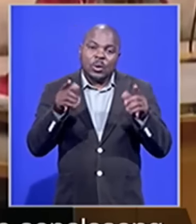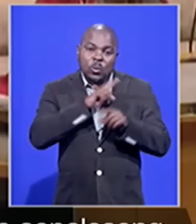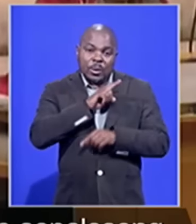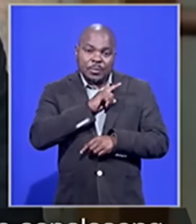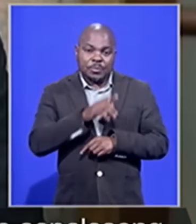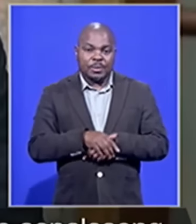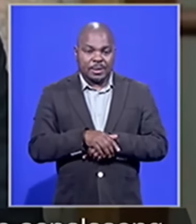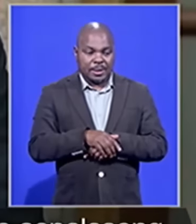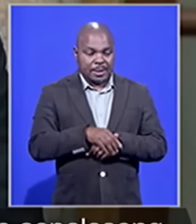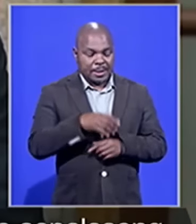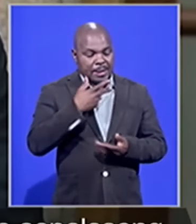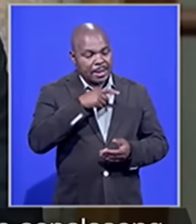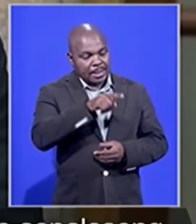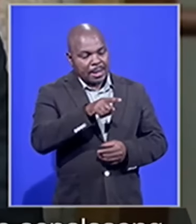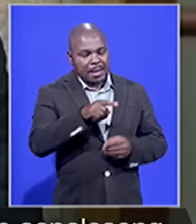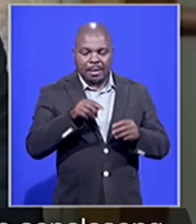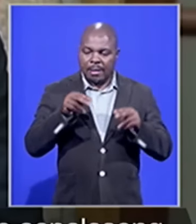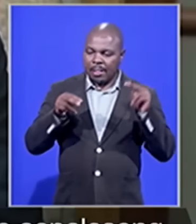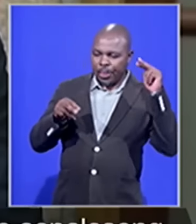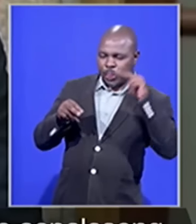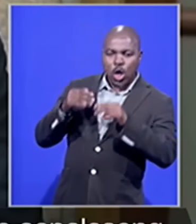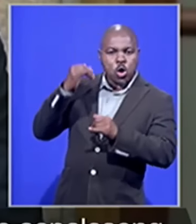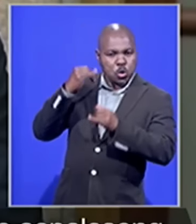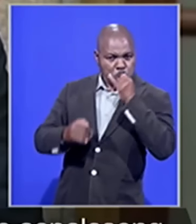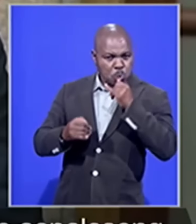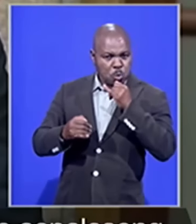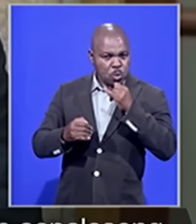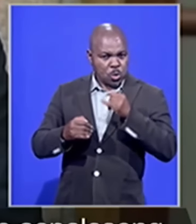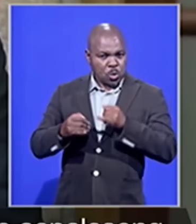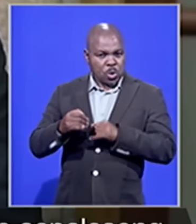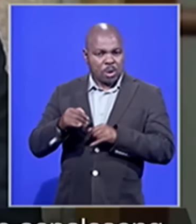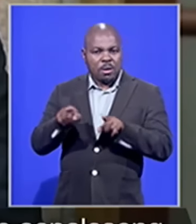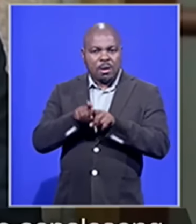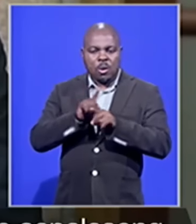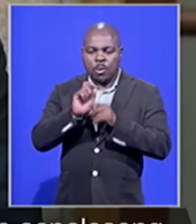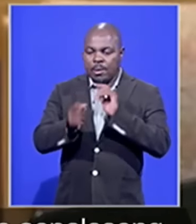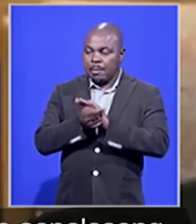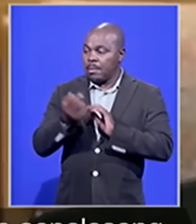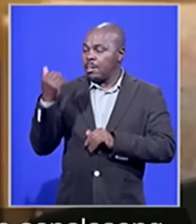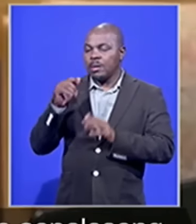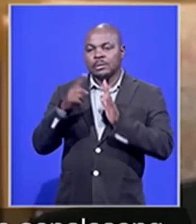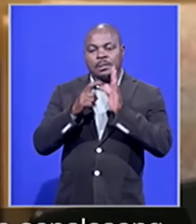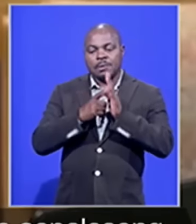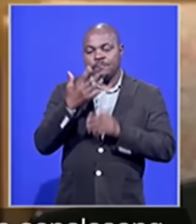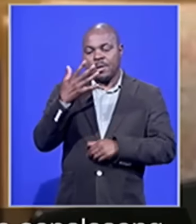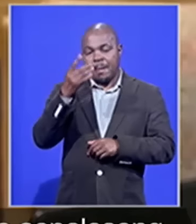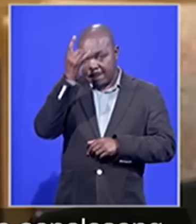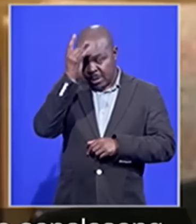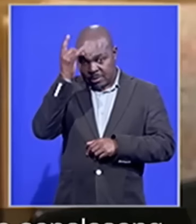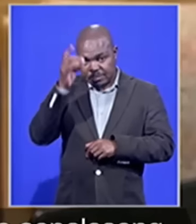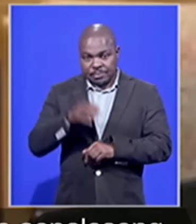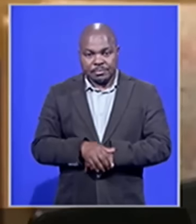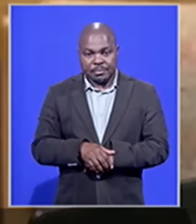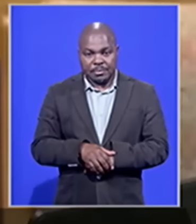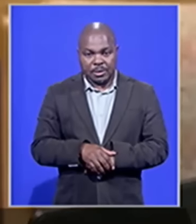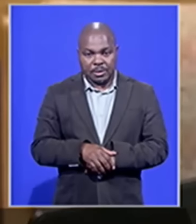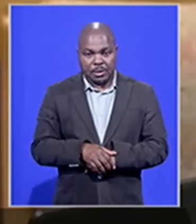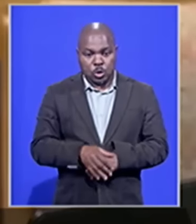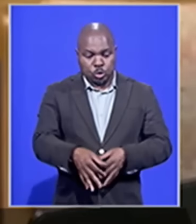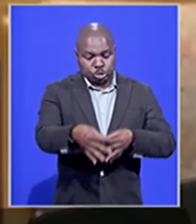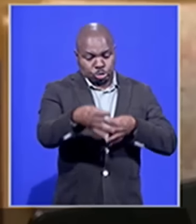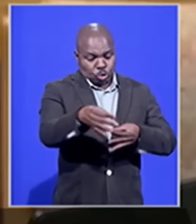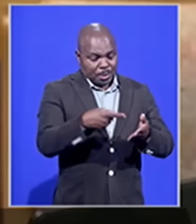misinterpretation, misperception about us was created about what happened on the 5th of March. This is a very, very important document,